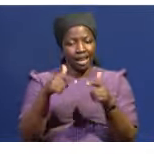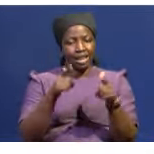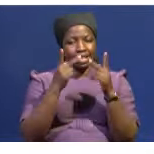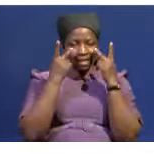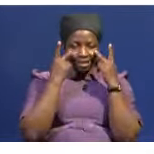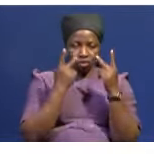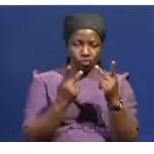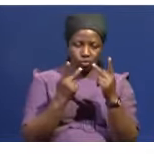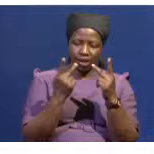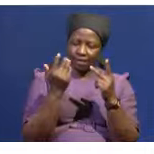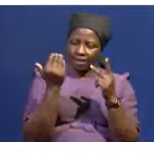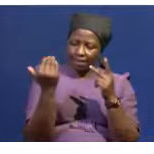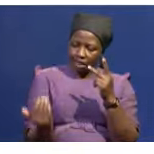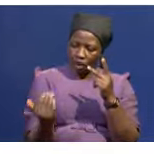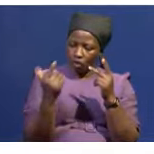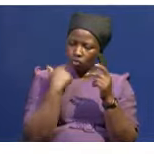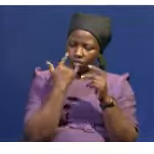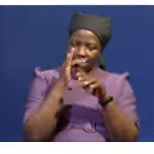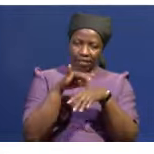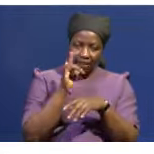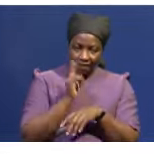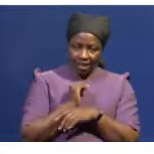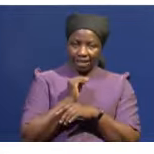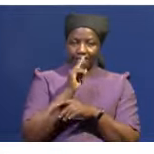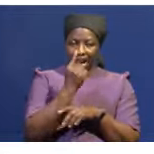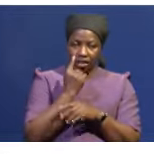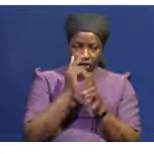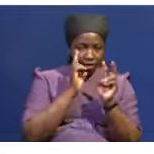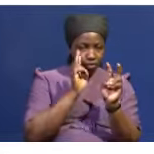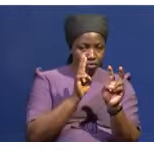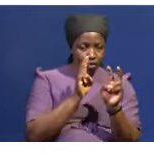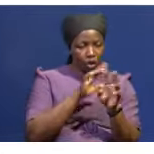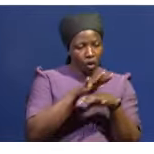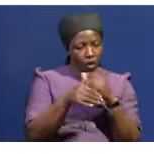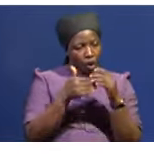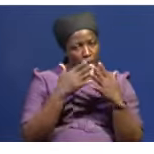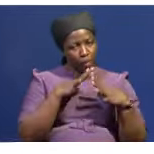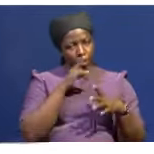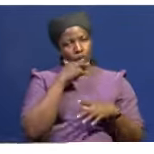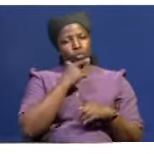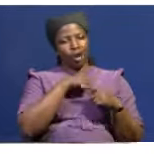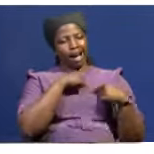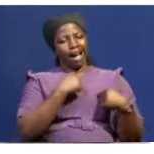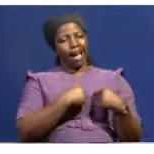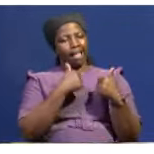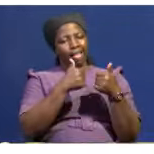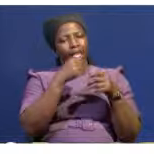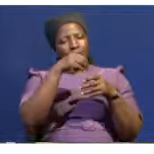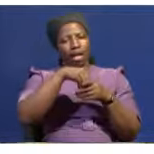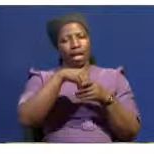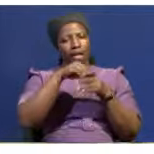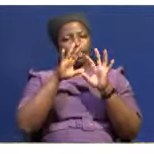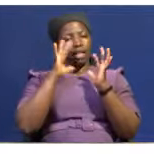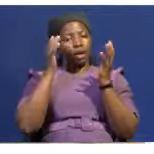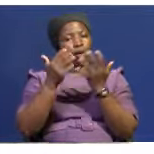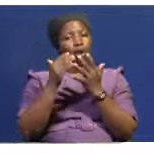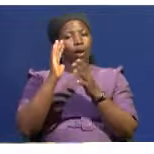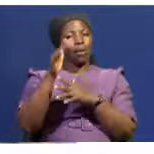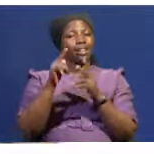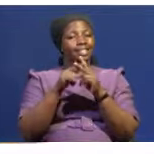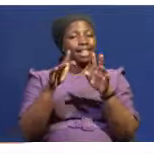mwathiriwa. Tuianze, tukiangalia kila mtu ambaye ako na utu katika dunia hii. Utaanza